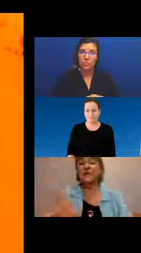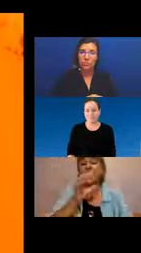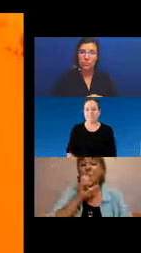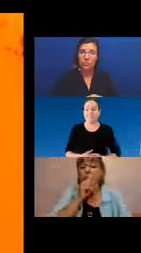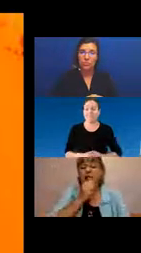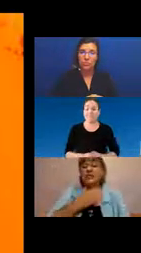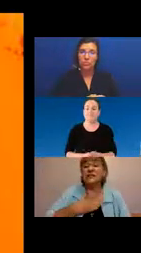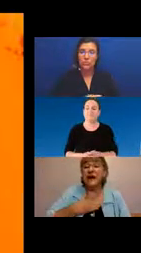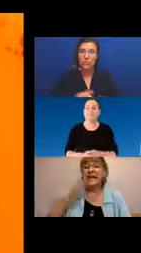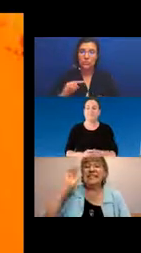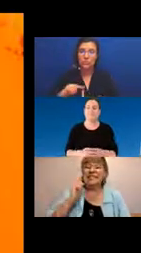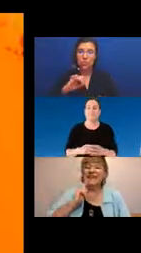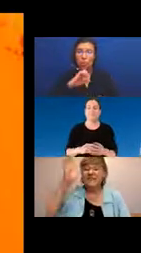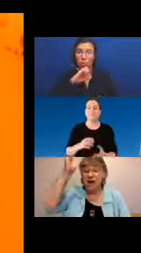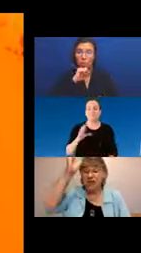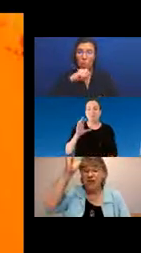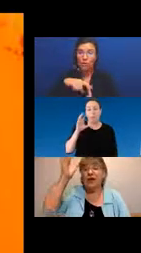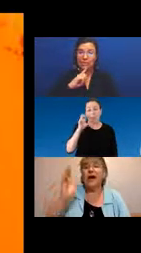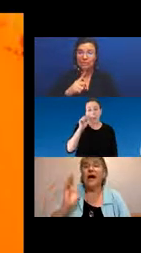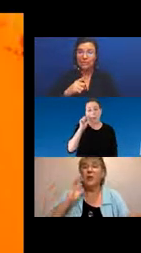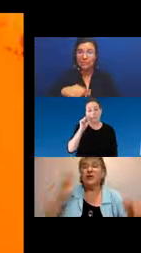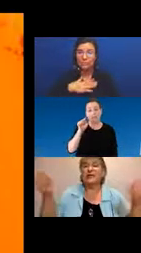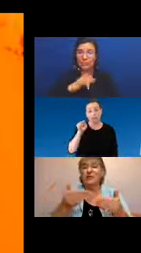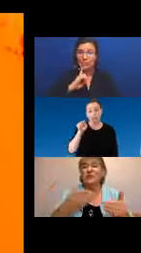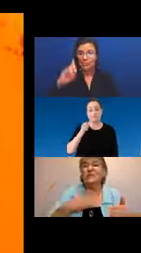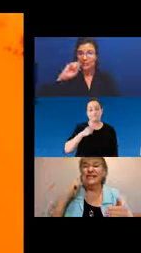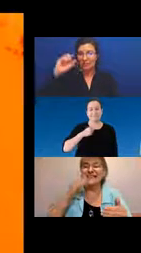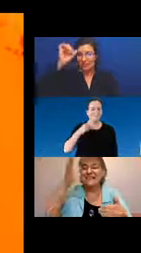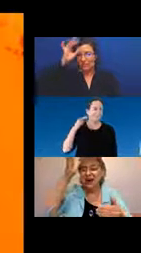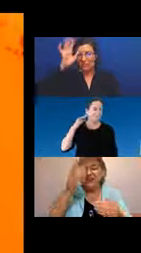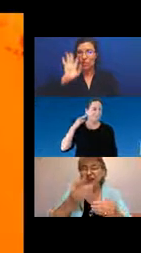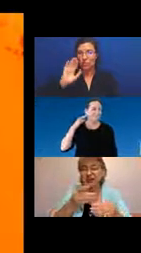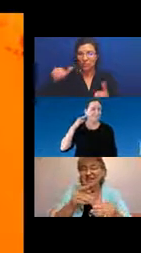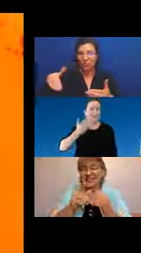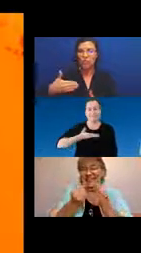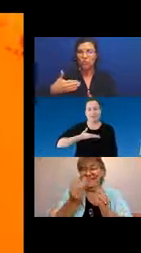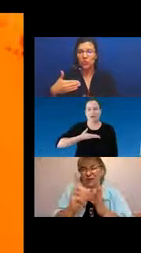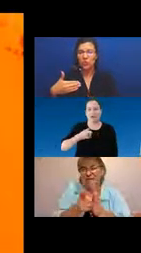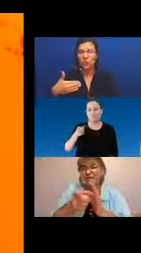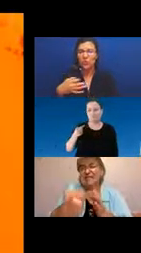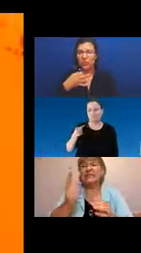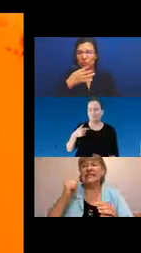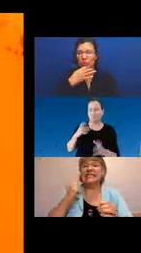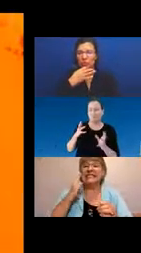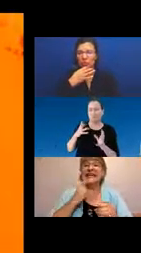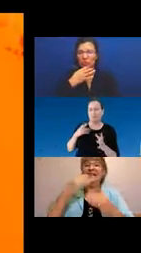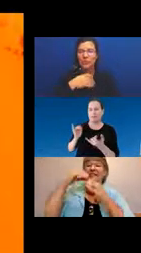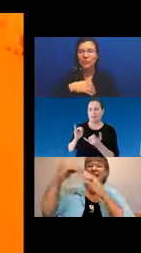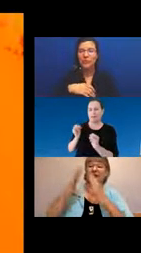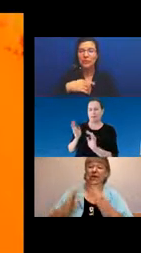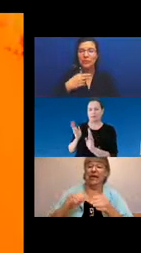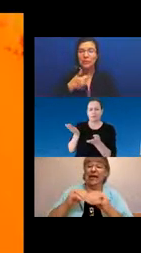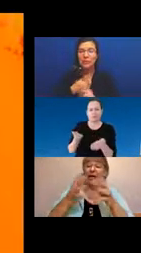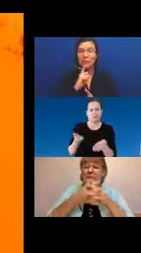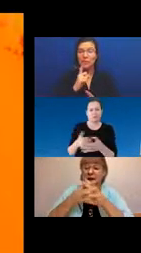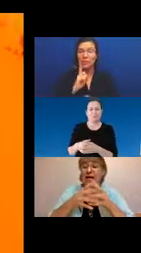So the orange is my deaf father. I will introduce my deaf father in a few minutes. He was a deaf